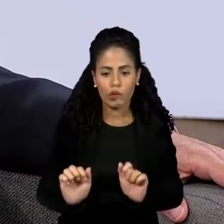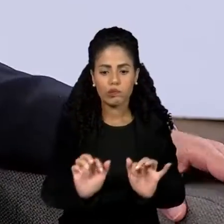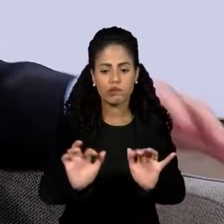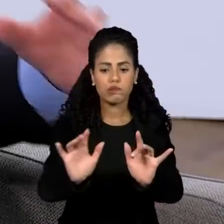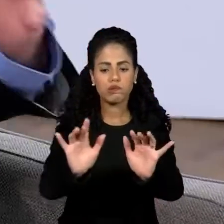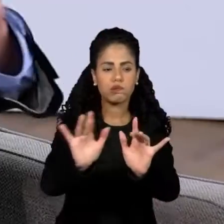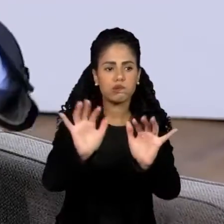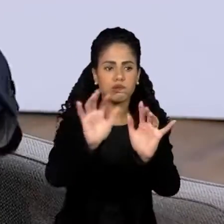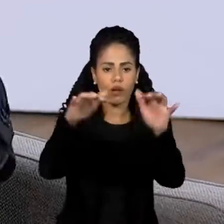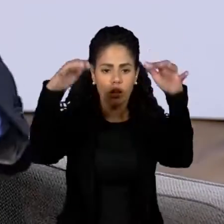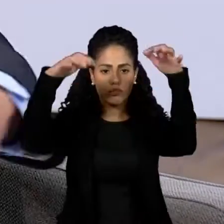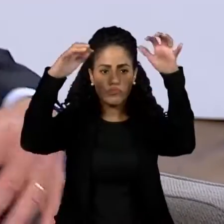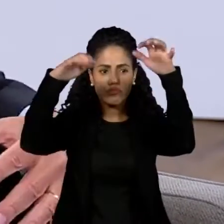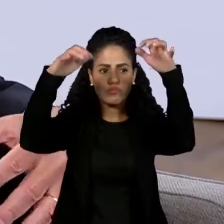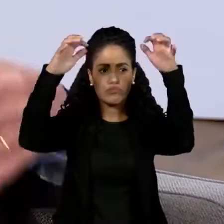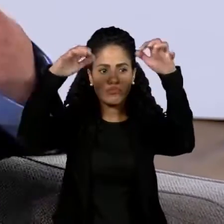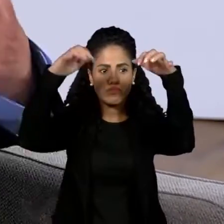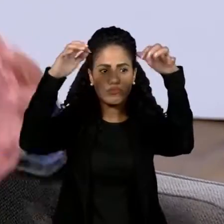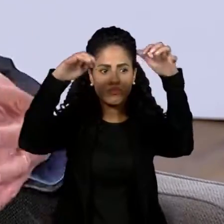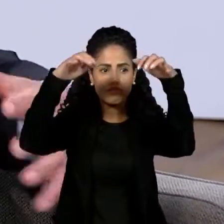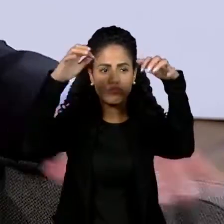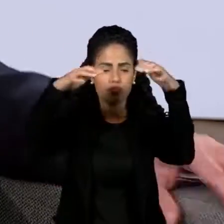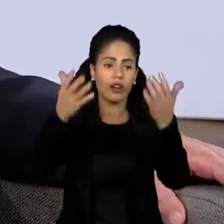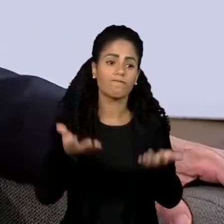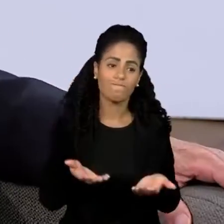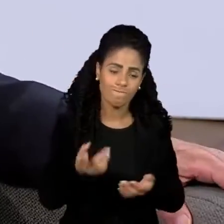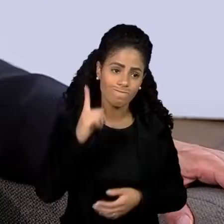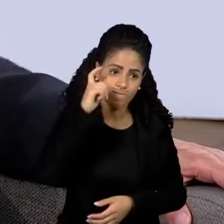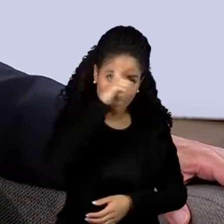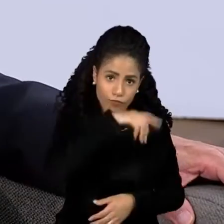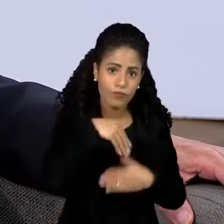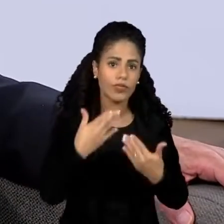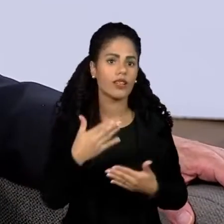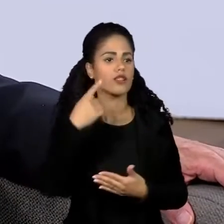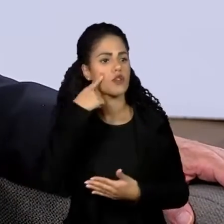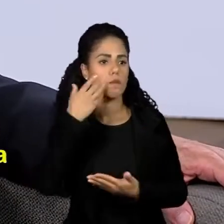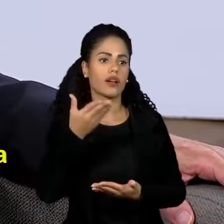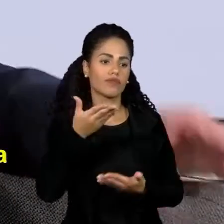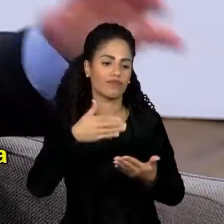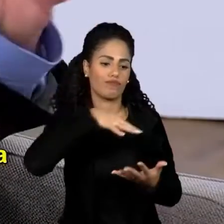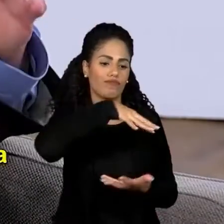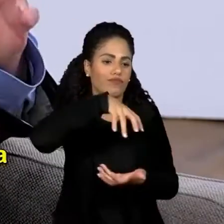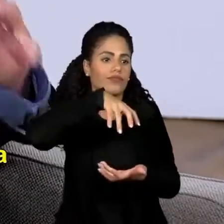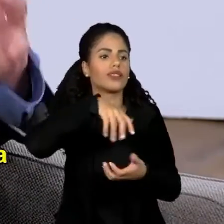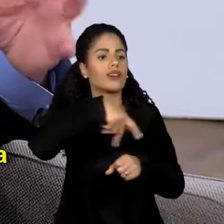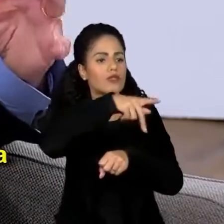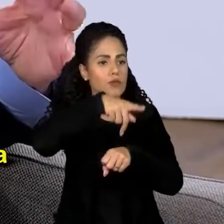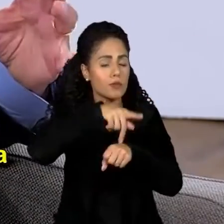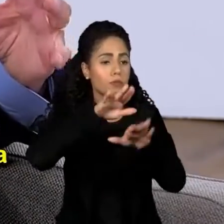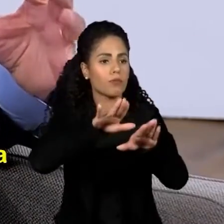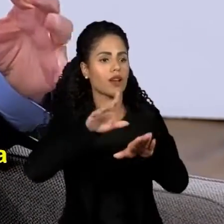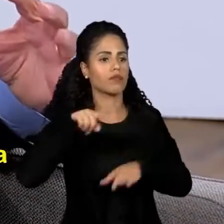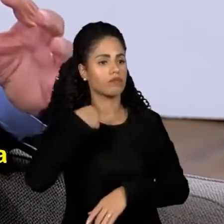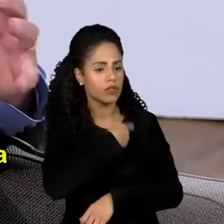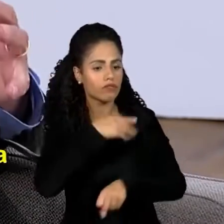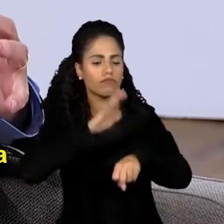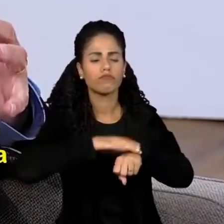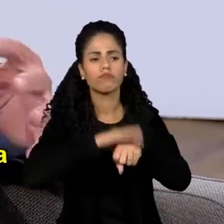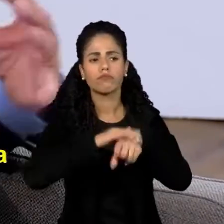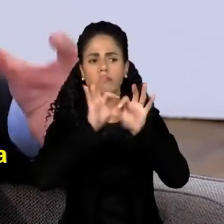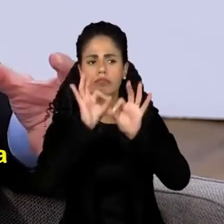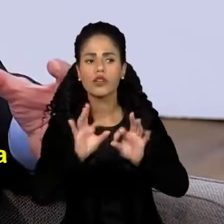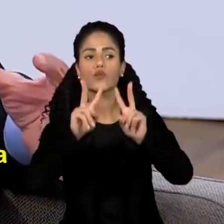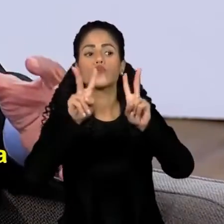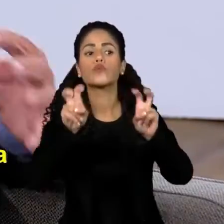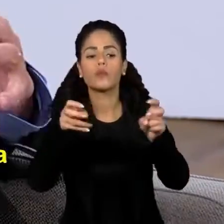the Amazon affects rainfall in the rest of Brazil. Mm-hmm. So doing something about climate is